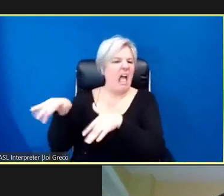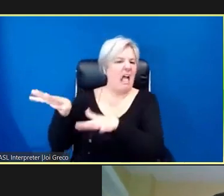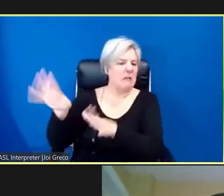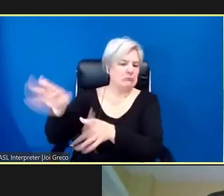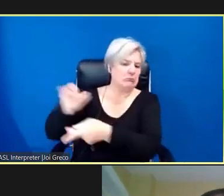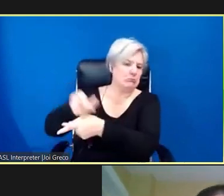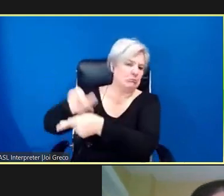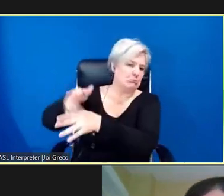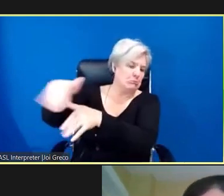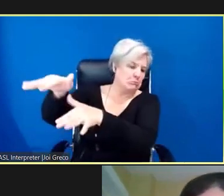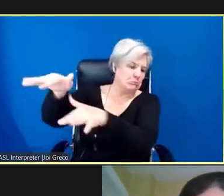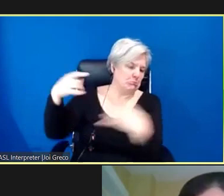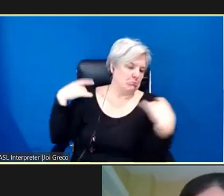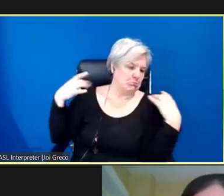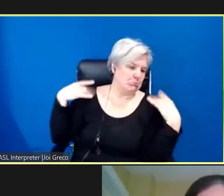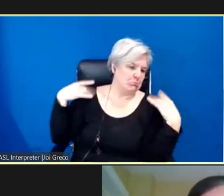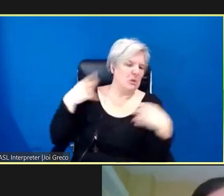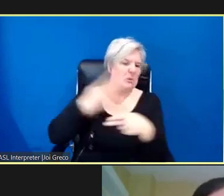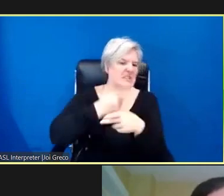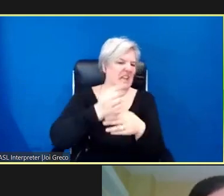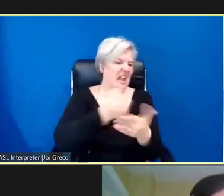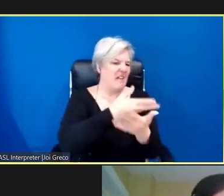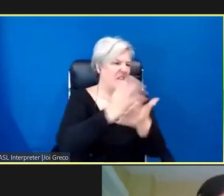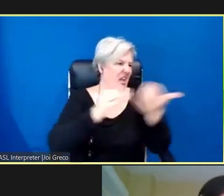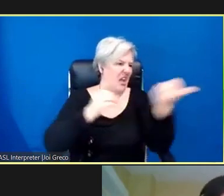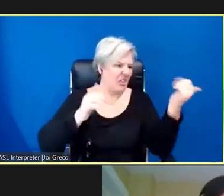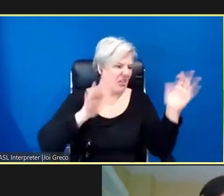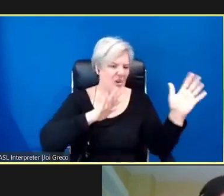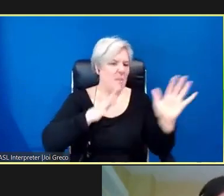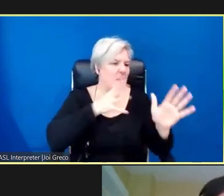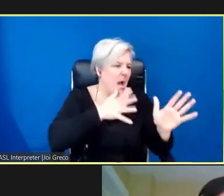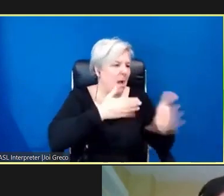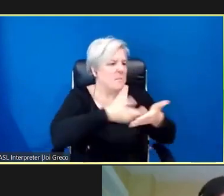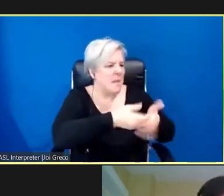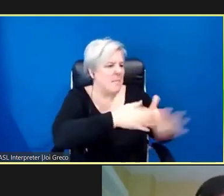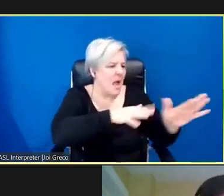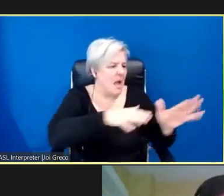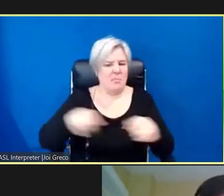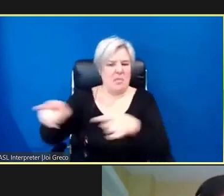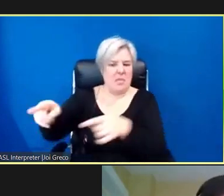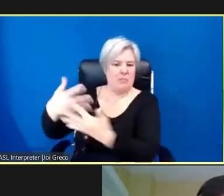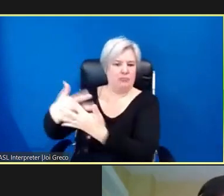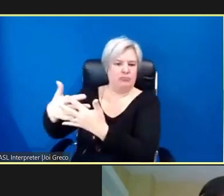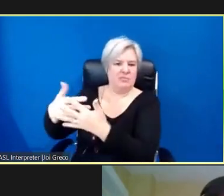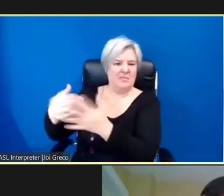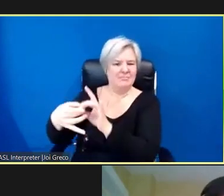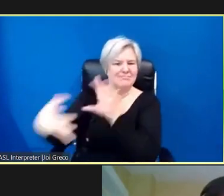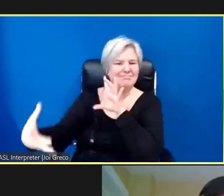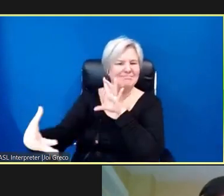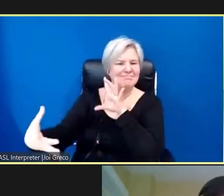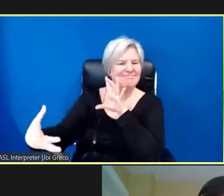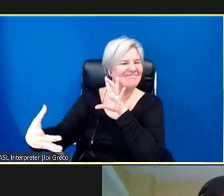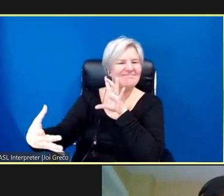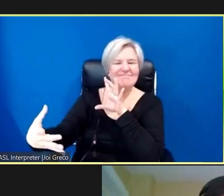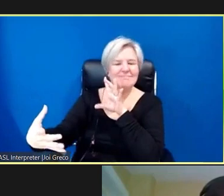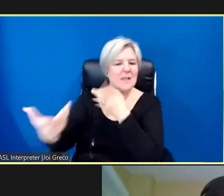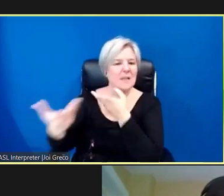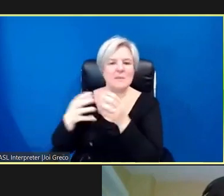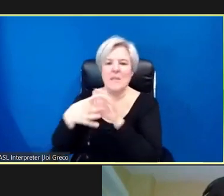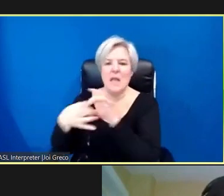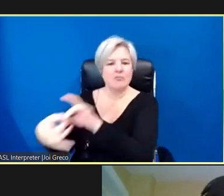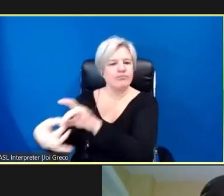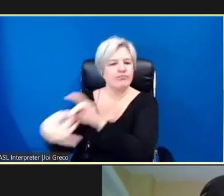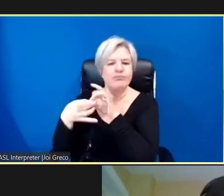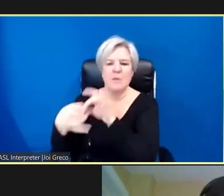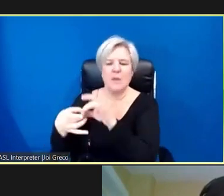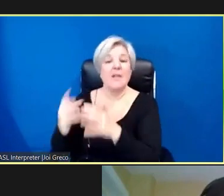hearing screening and then we take care of everything else around mom and baby. And that disconnect was actually really affecting the quality